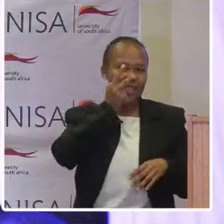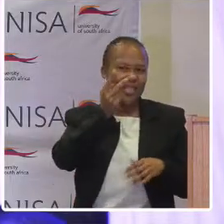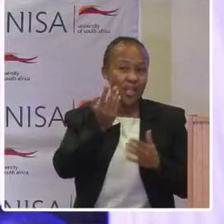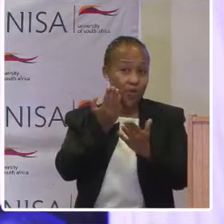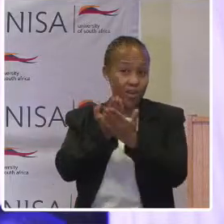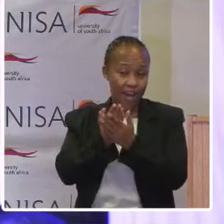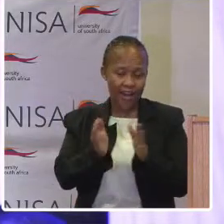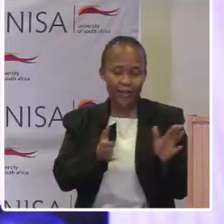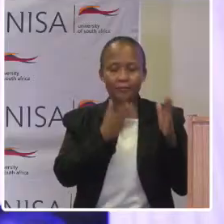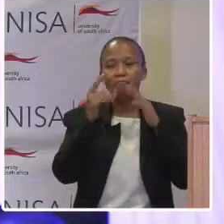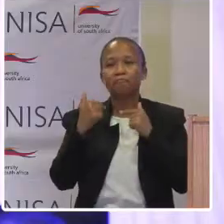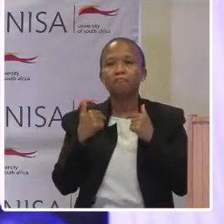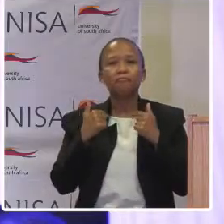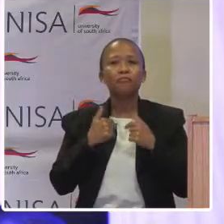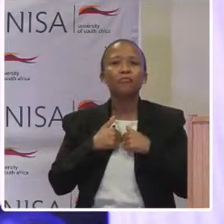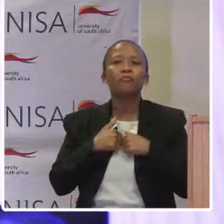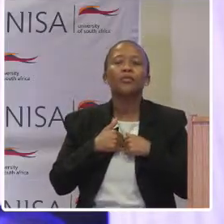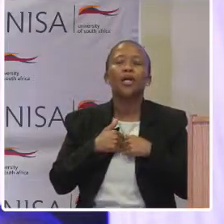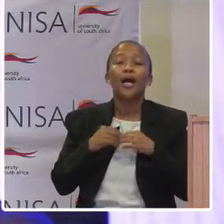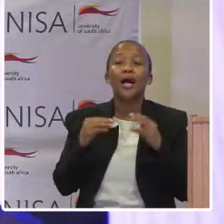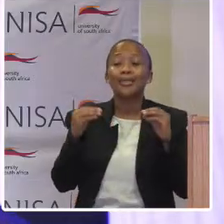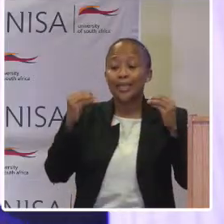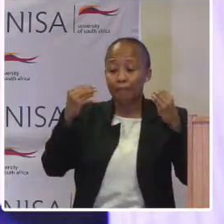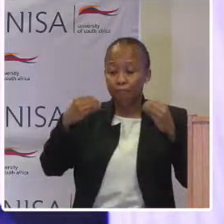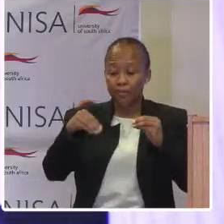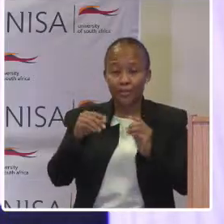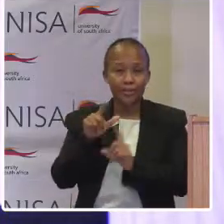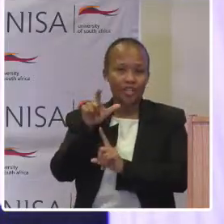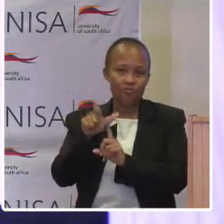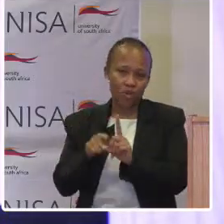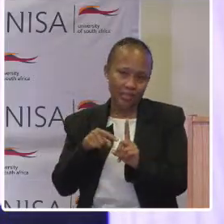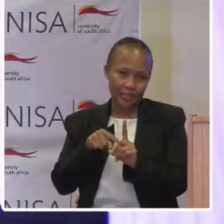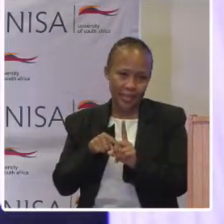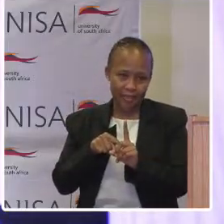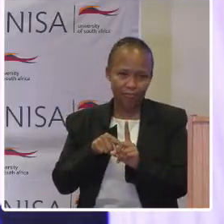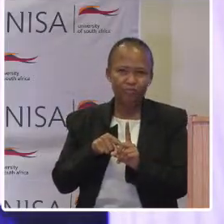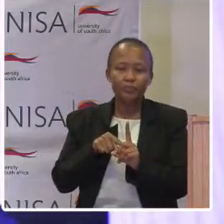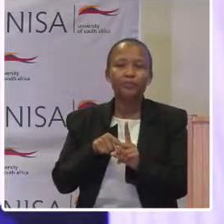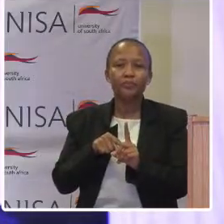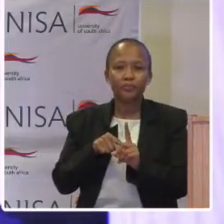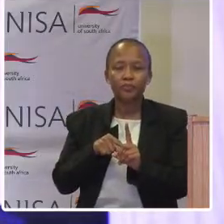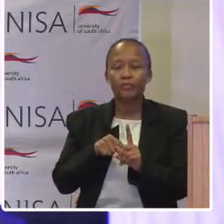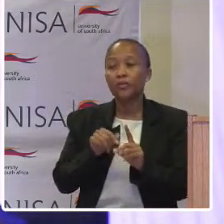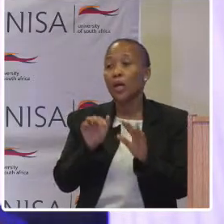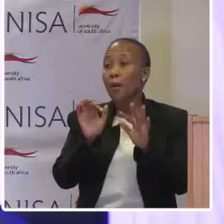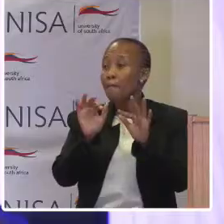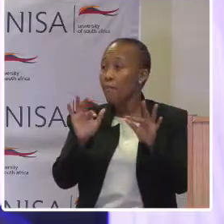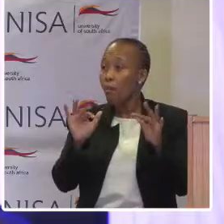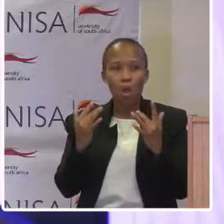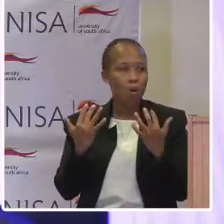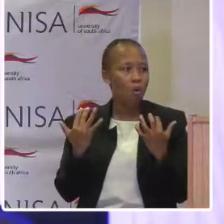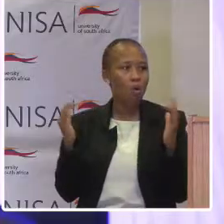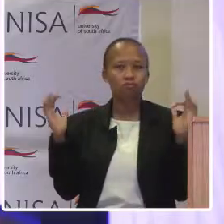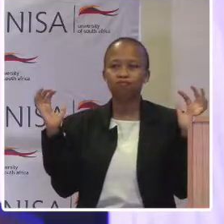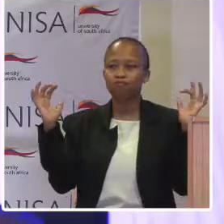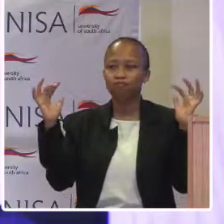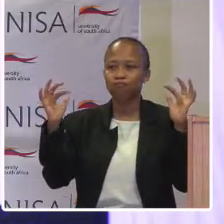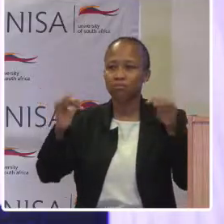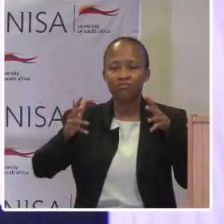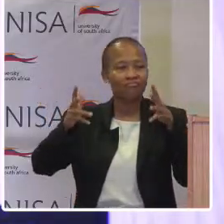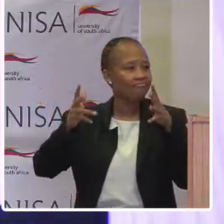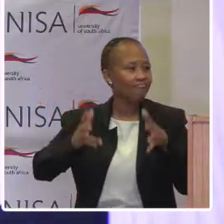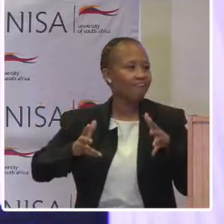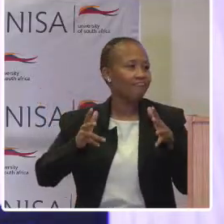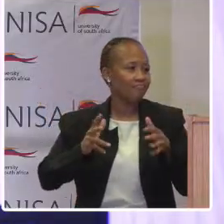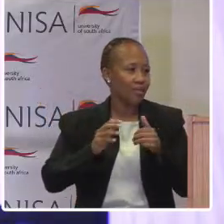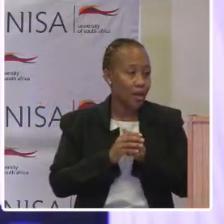an entrepreneur, I'm calling upon everyone who is gathered here to join